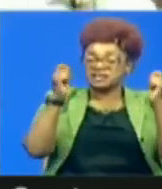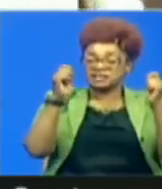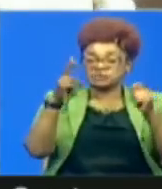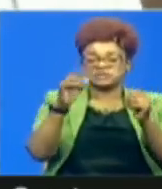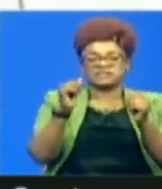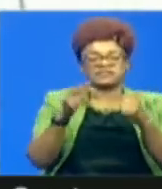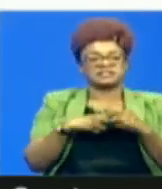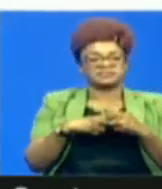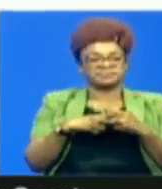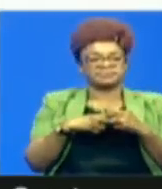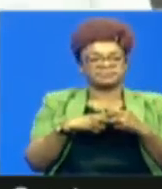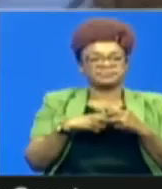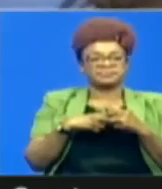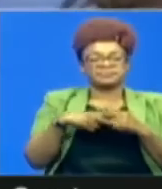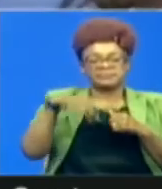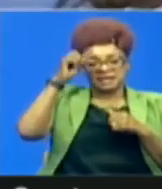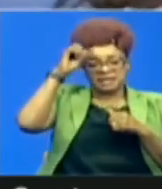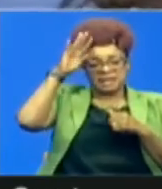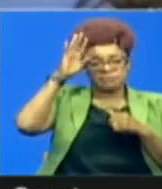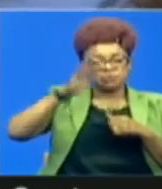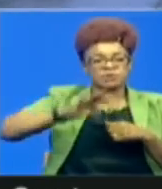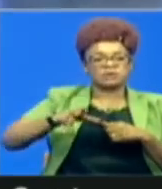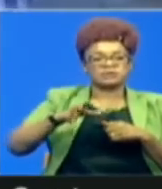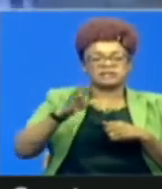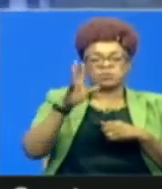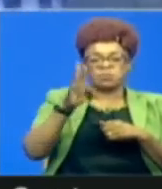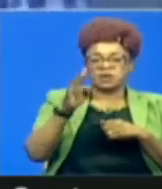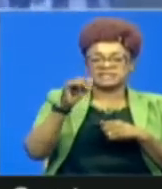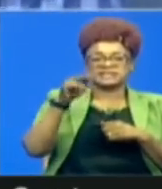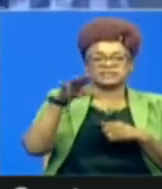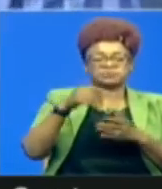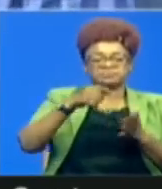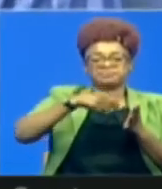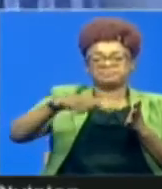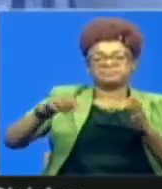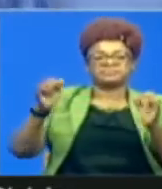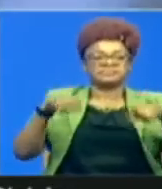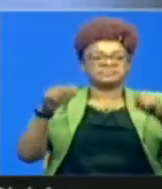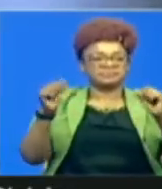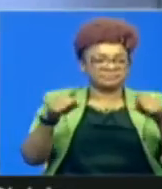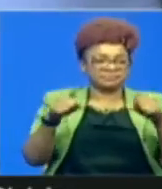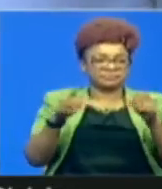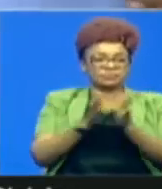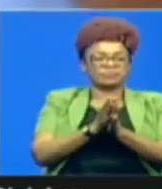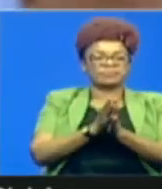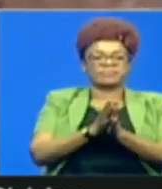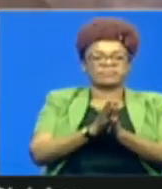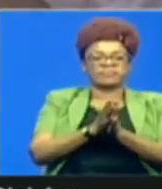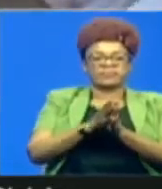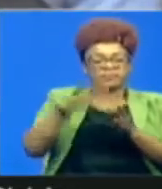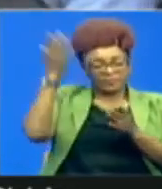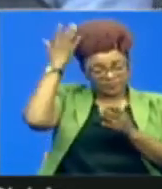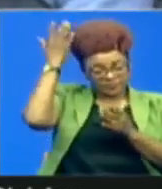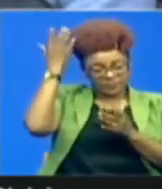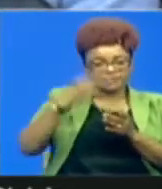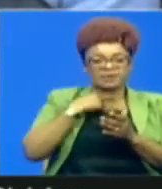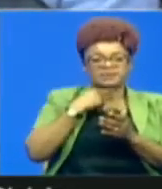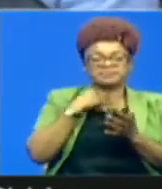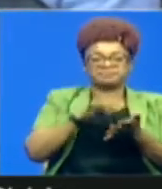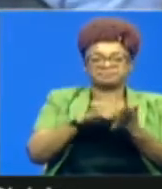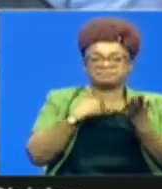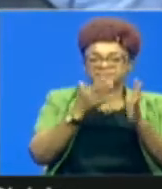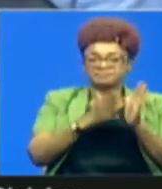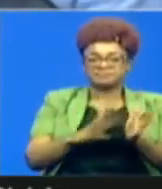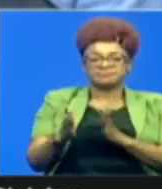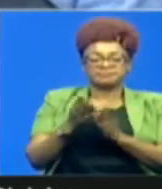2017. In Kiambu County, Governor Ferdinand Waititu signed an agreement with the nurses' union that laid out a plan to meet